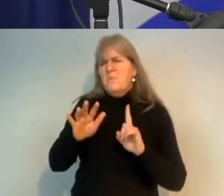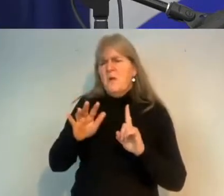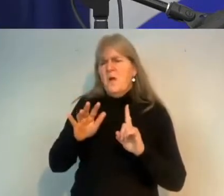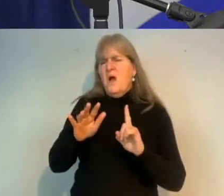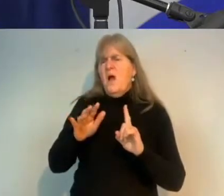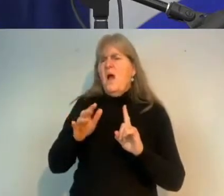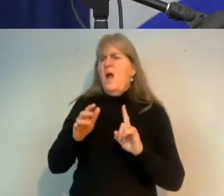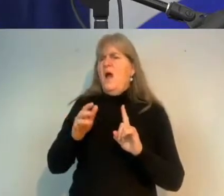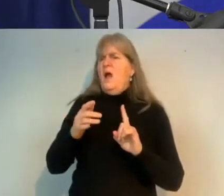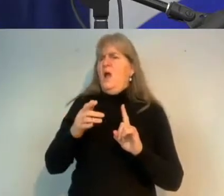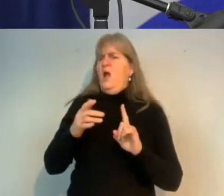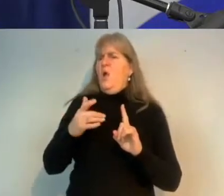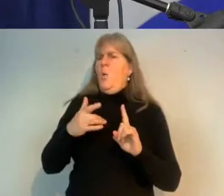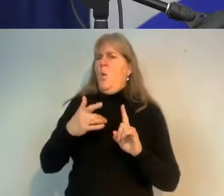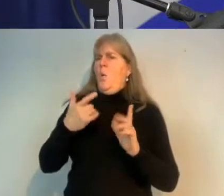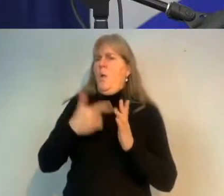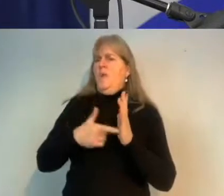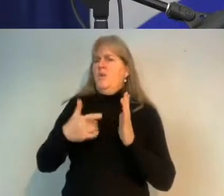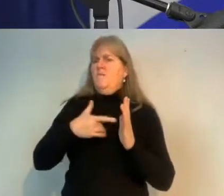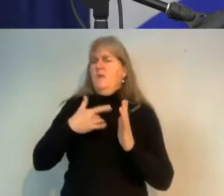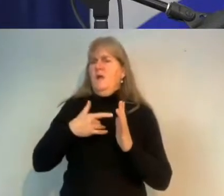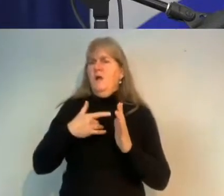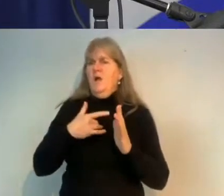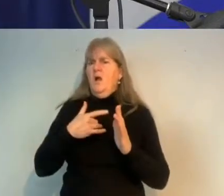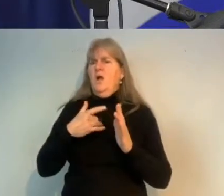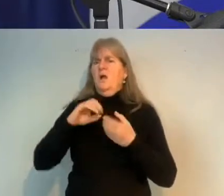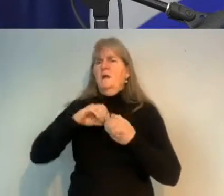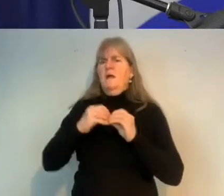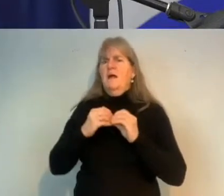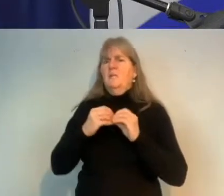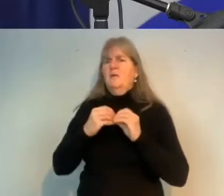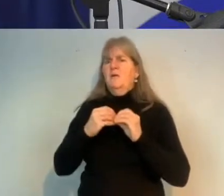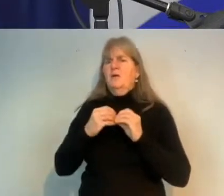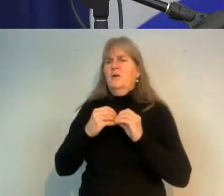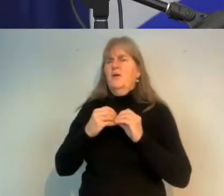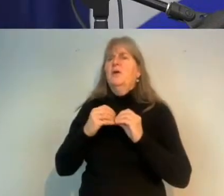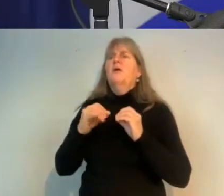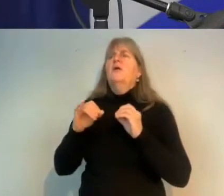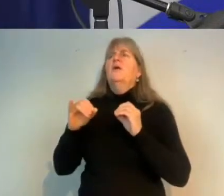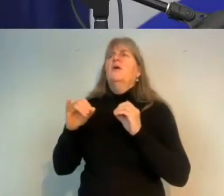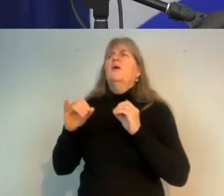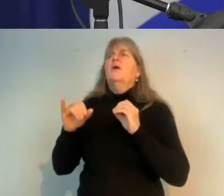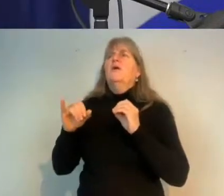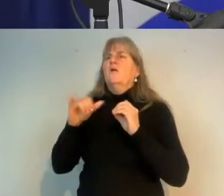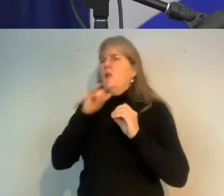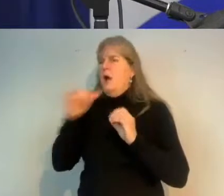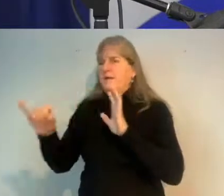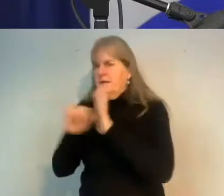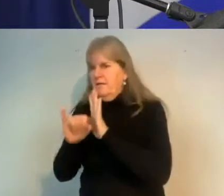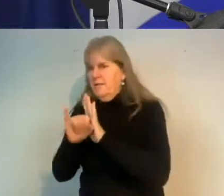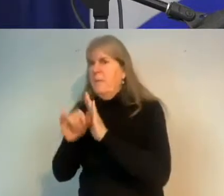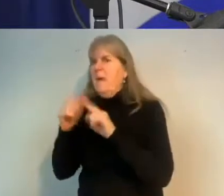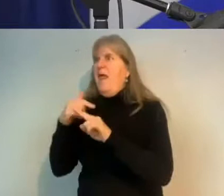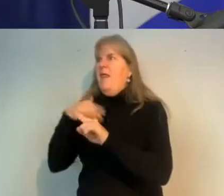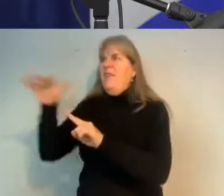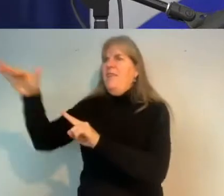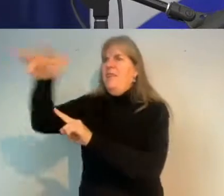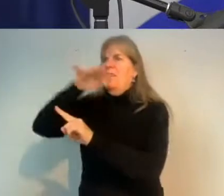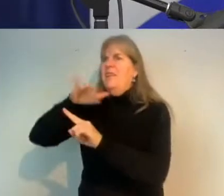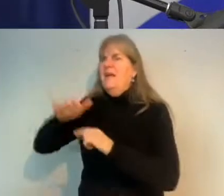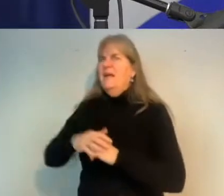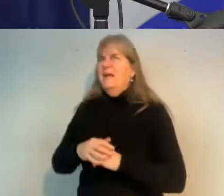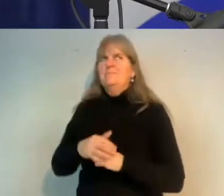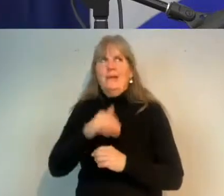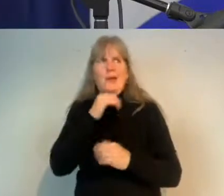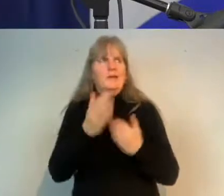would compute to? Yeah, I wish it was a perfect science like that. It's not. That number, 35%, means